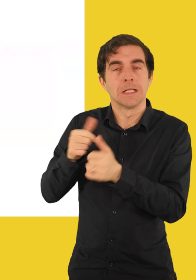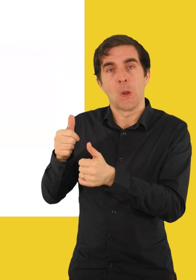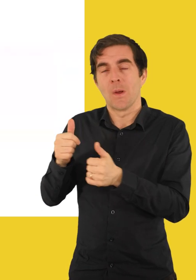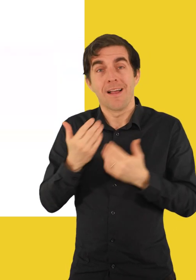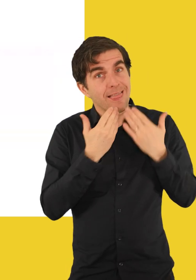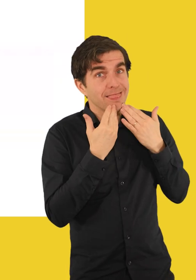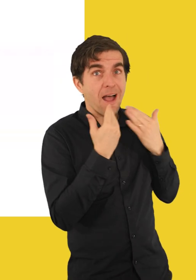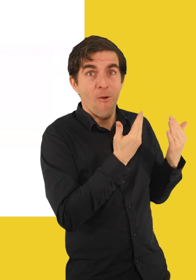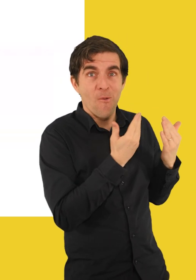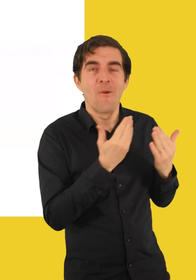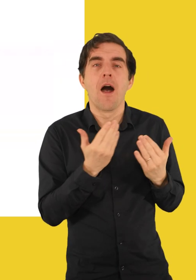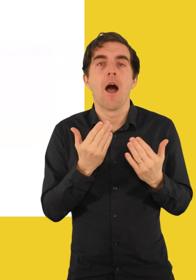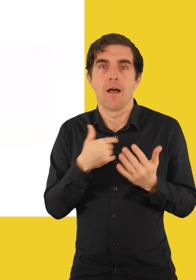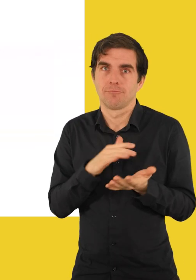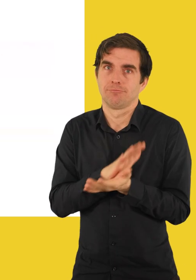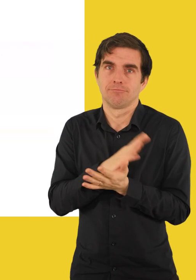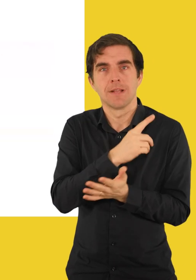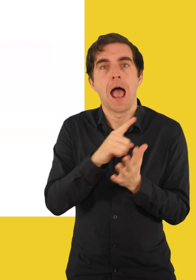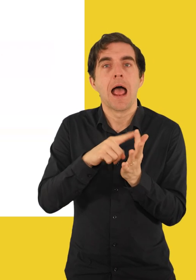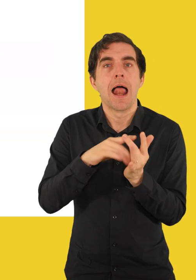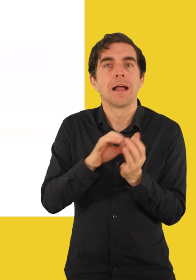thank you, Elsbeth. Yes, I'm very